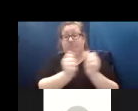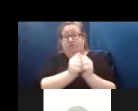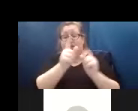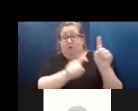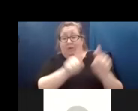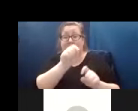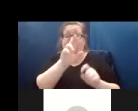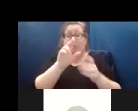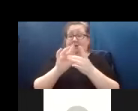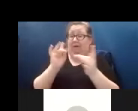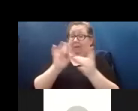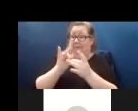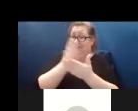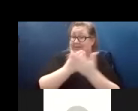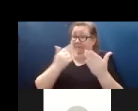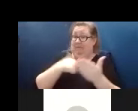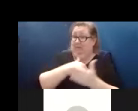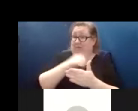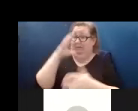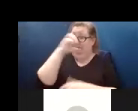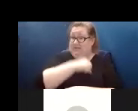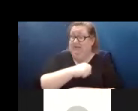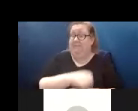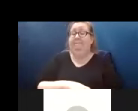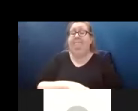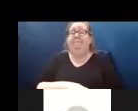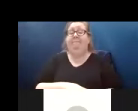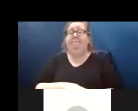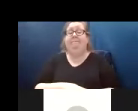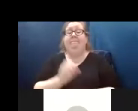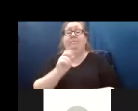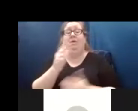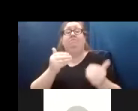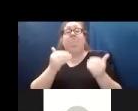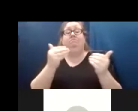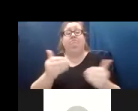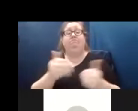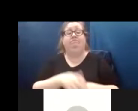might have missed too. Next slide.